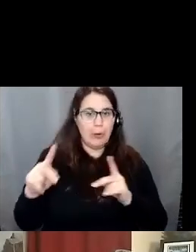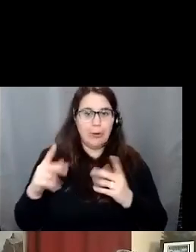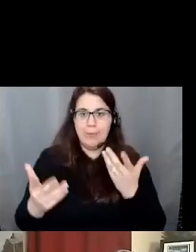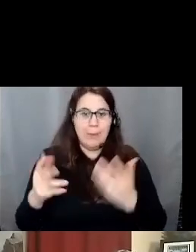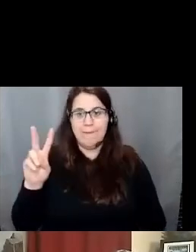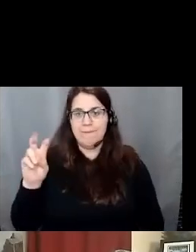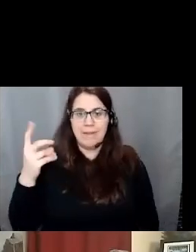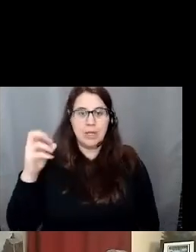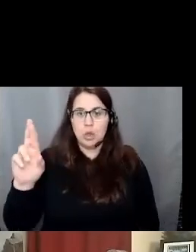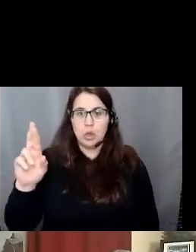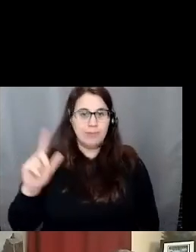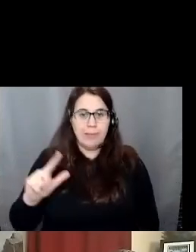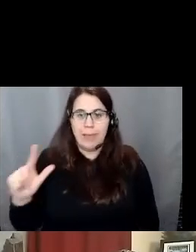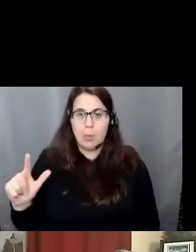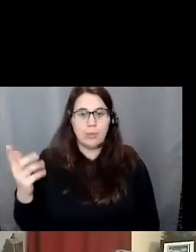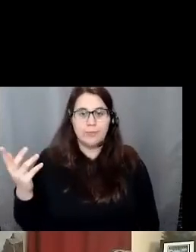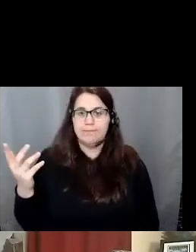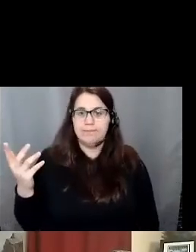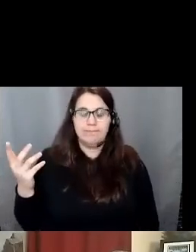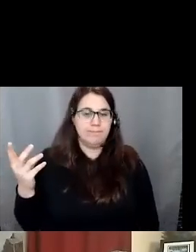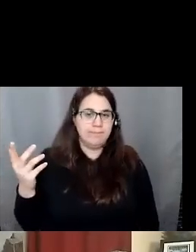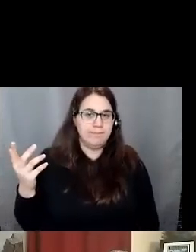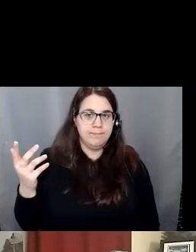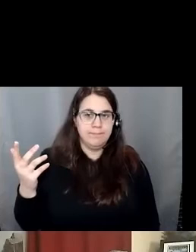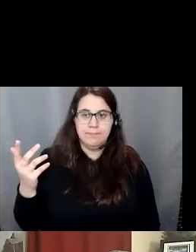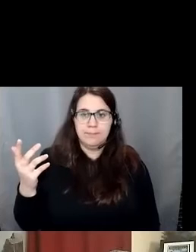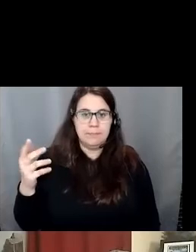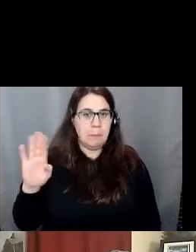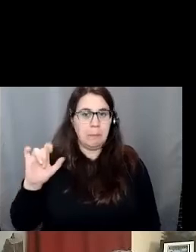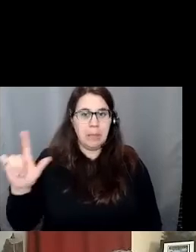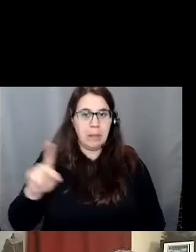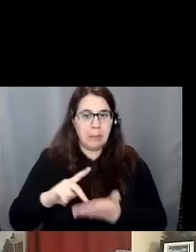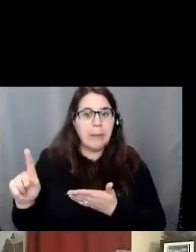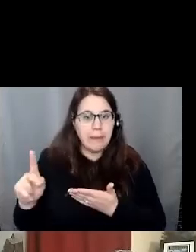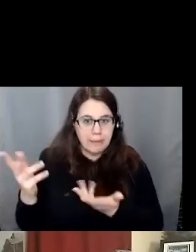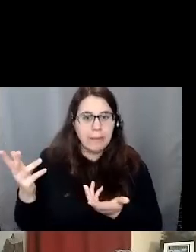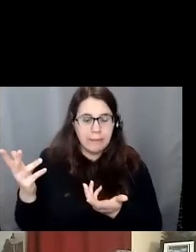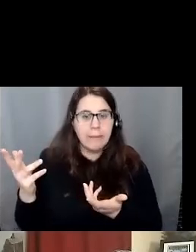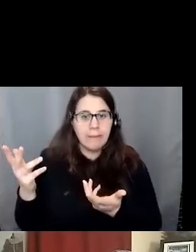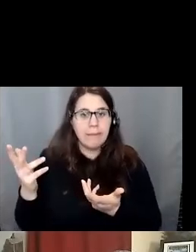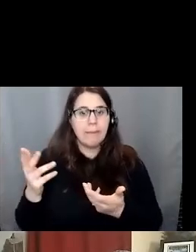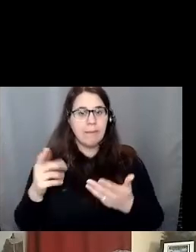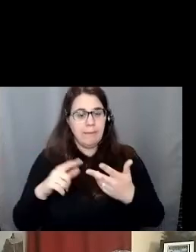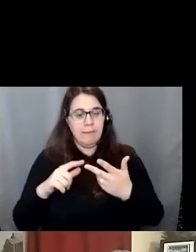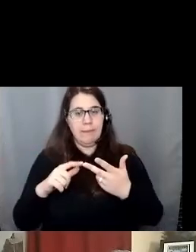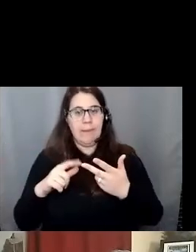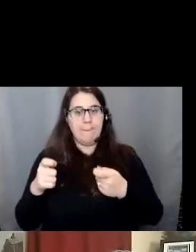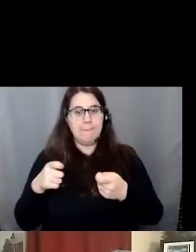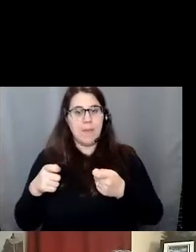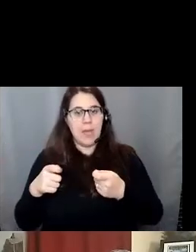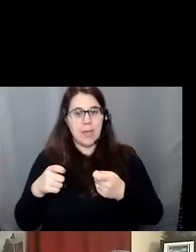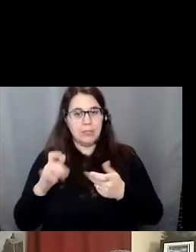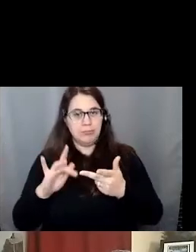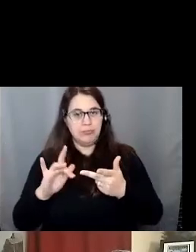vendor, a landlord, somewhere that you want to pay a bill. Then under the Manage tab, you can